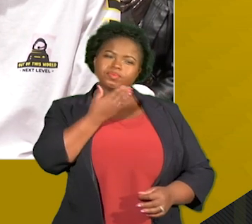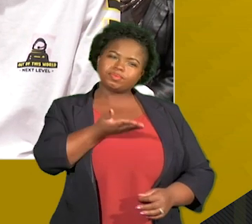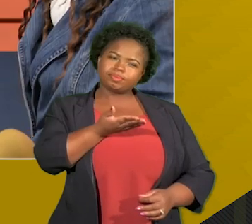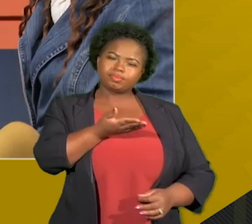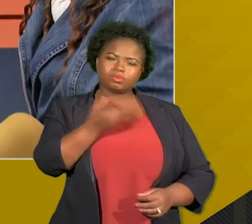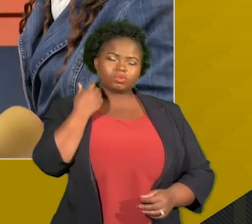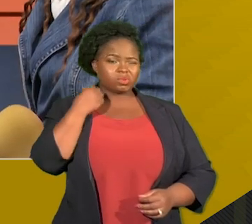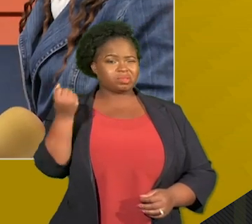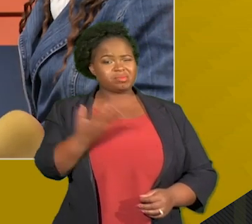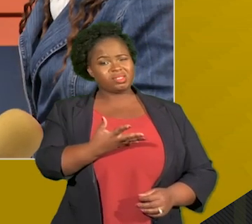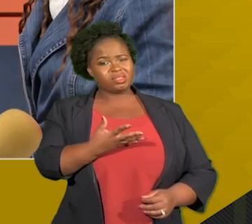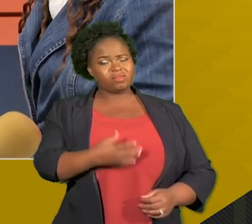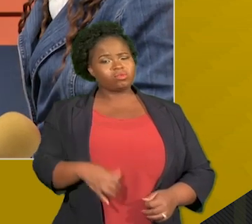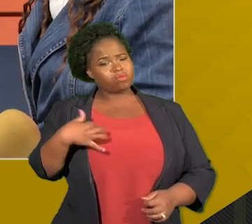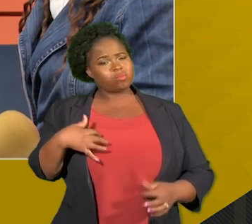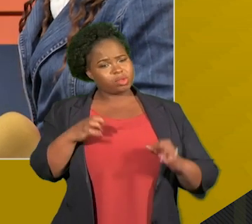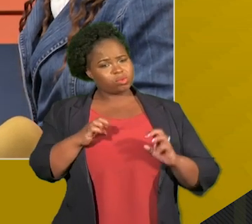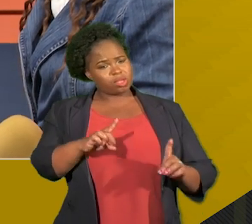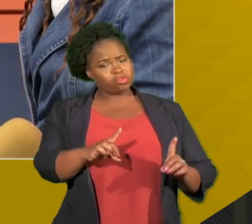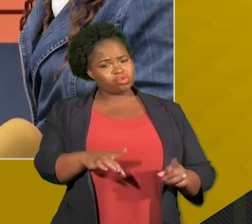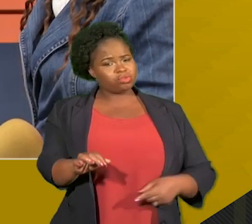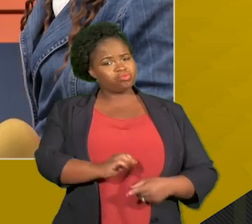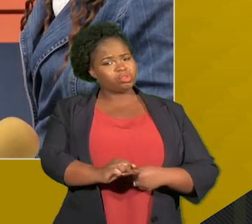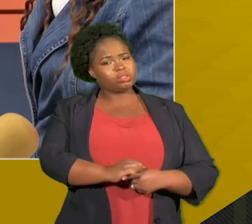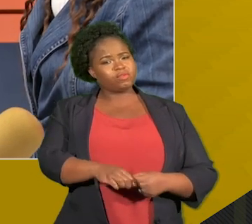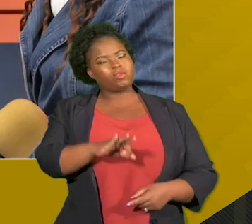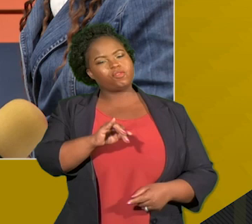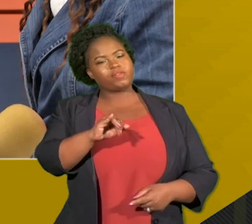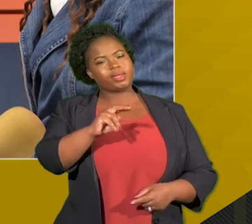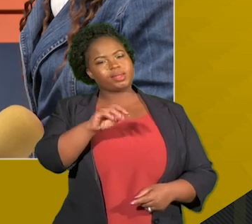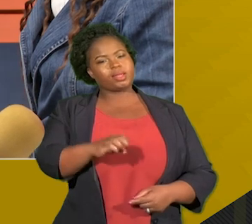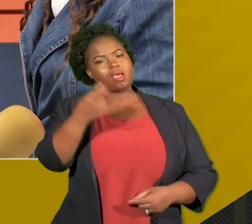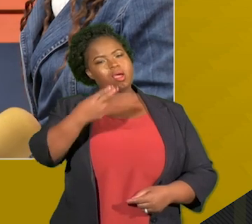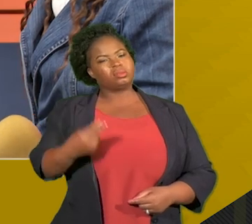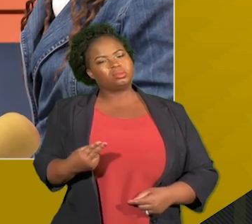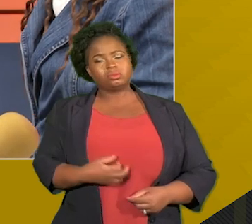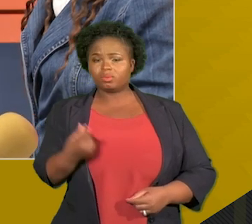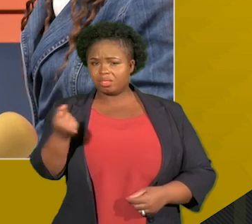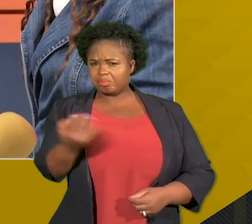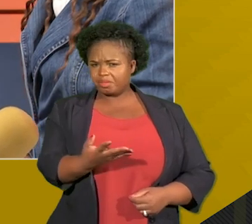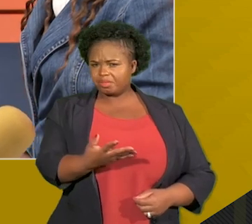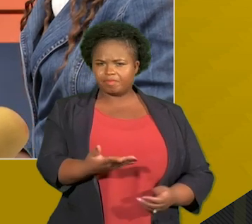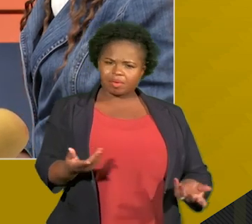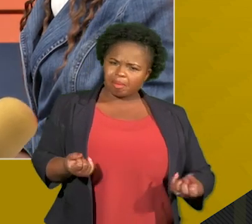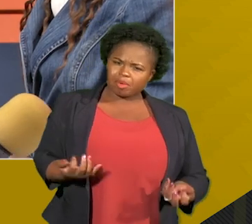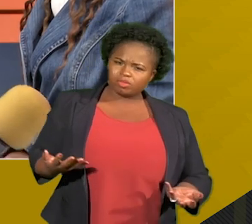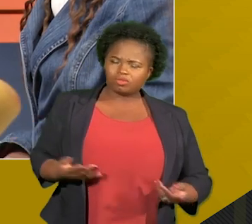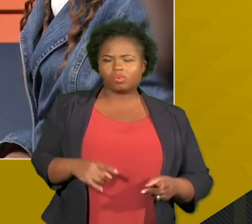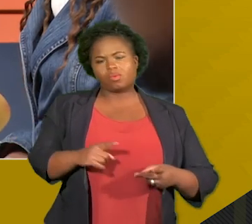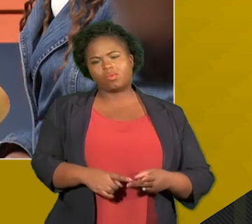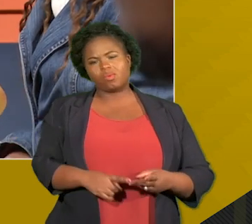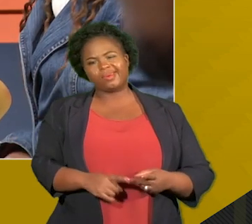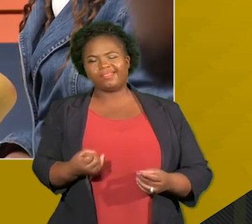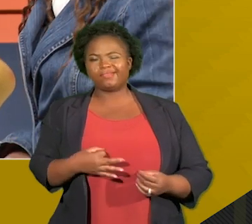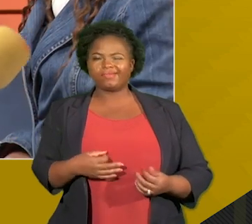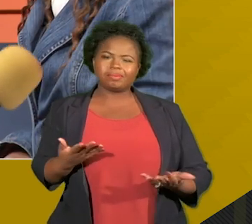how expensive did you get formal education and formal training for a fine art? And if yes, how expensive was it? If no, how are you